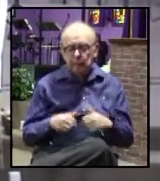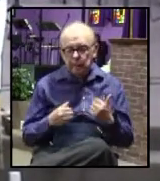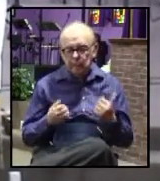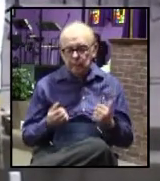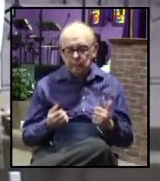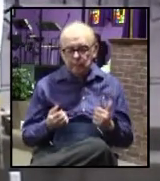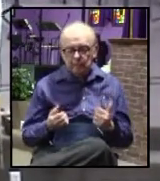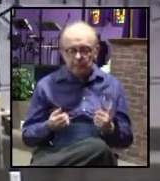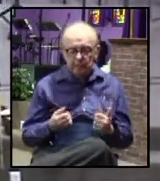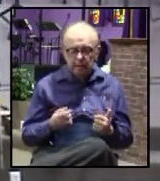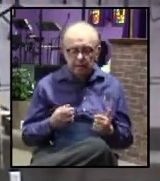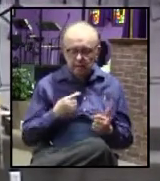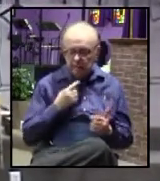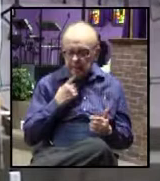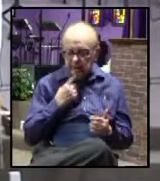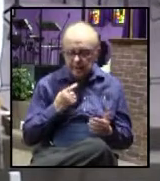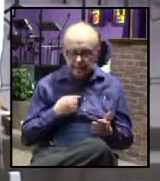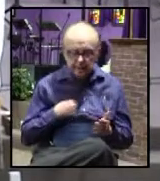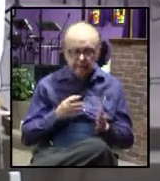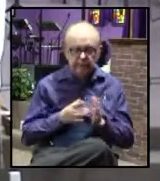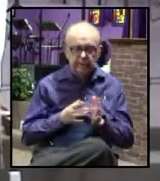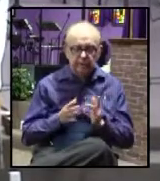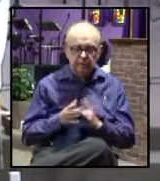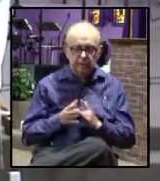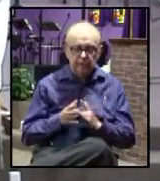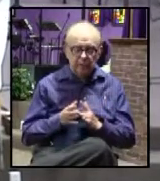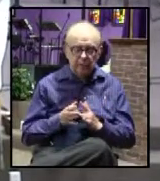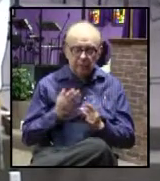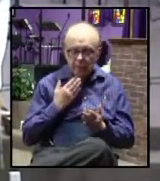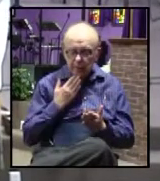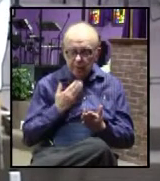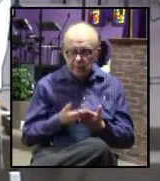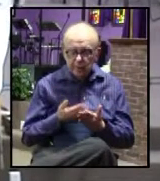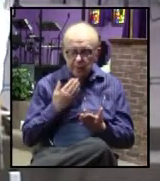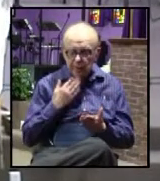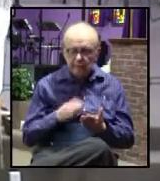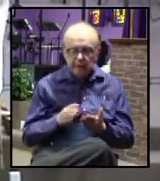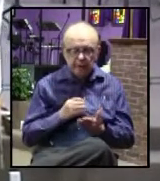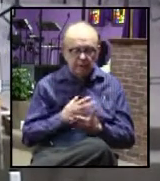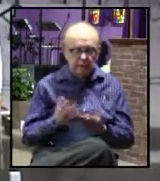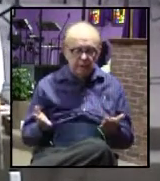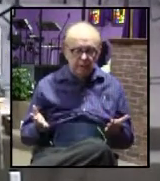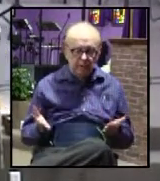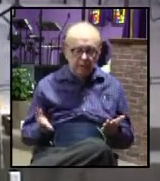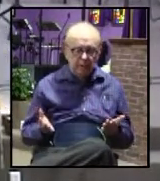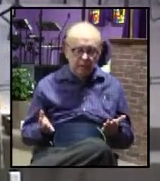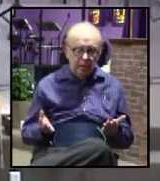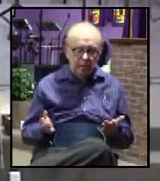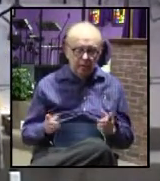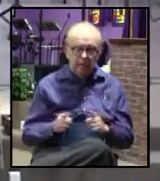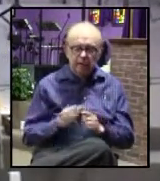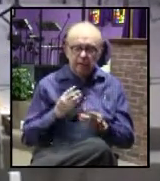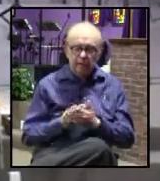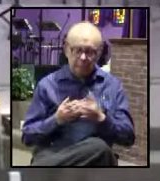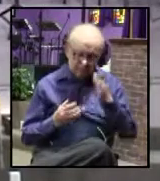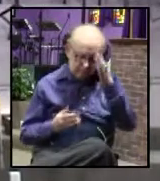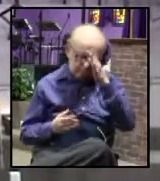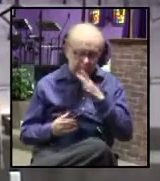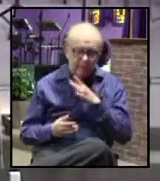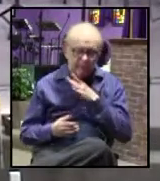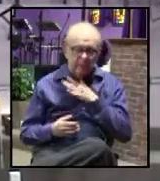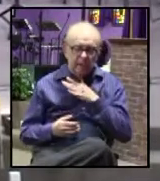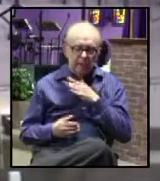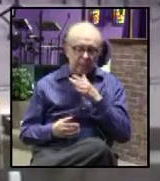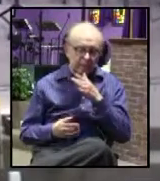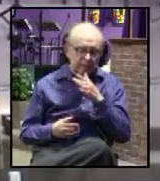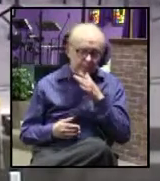life. Tell me the good, the bad, and the ugly. Because why? He's just like a good parent. He's